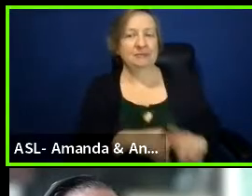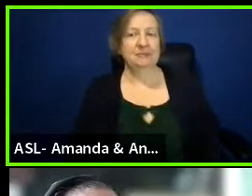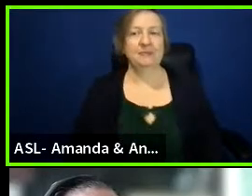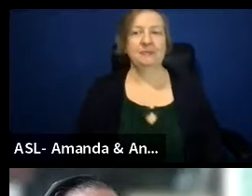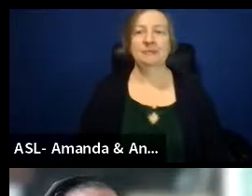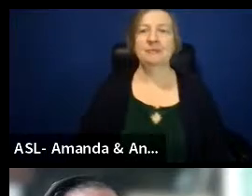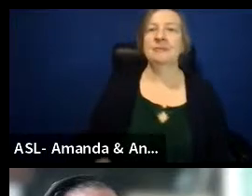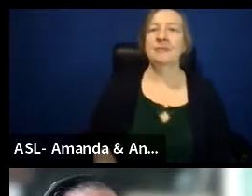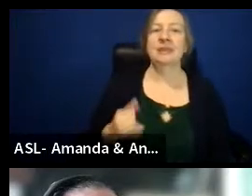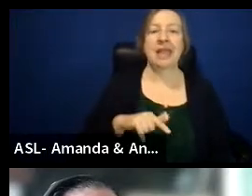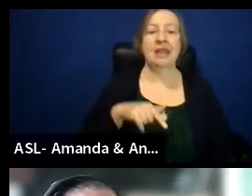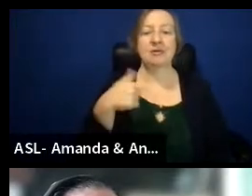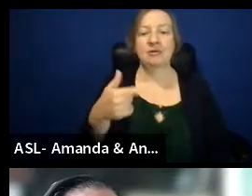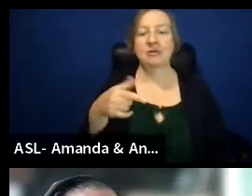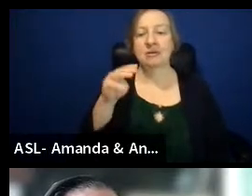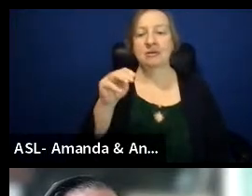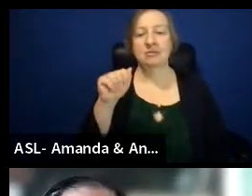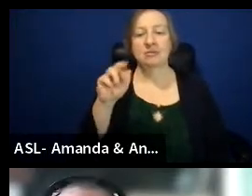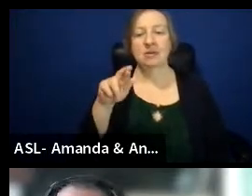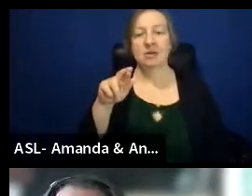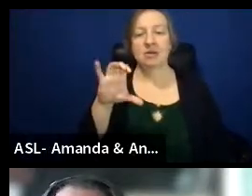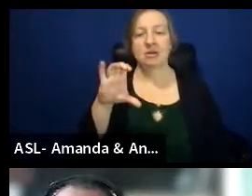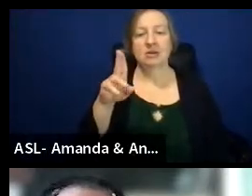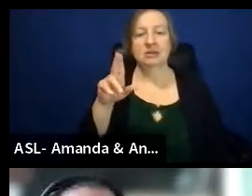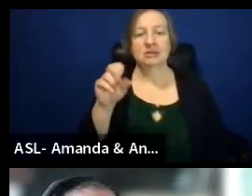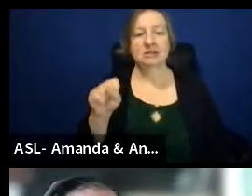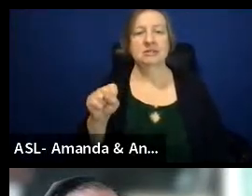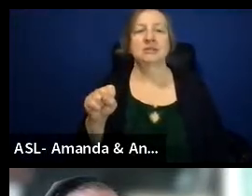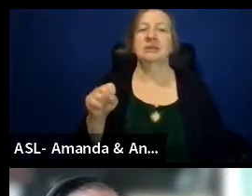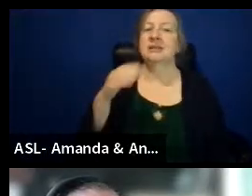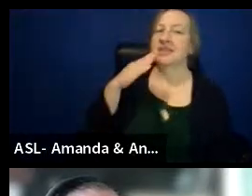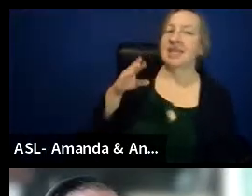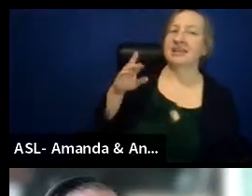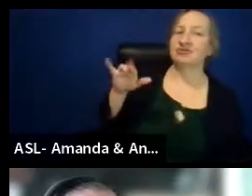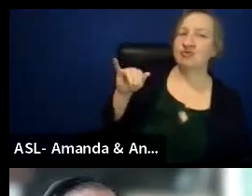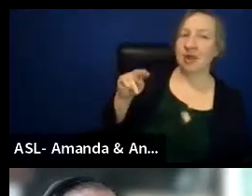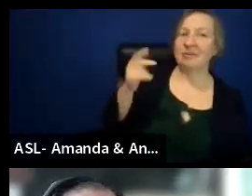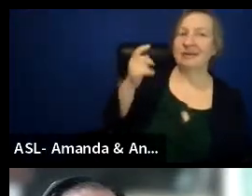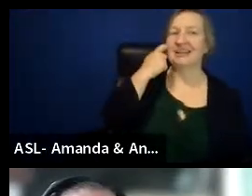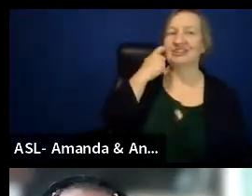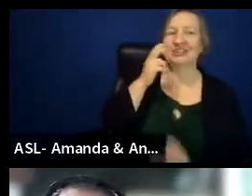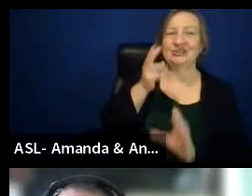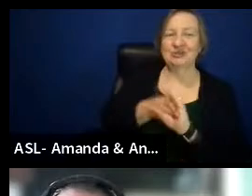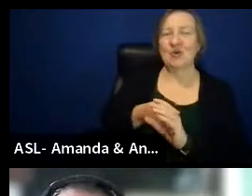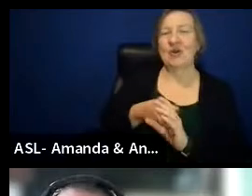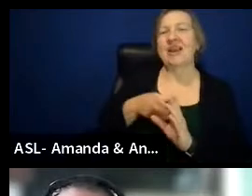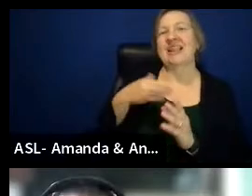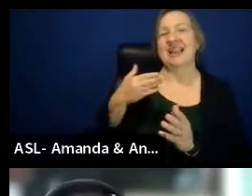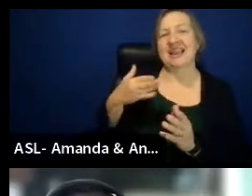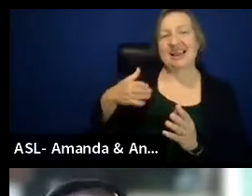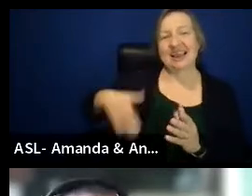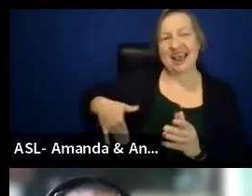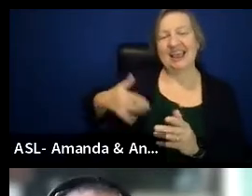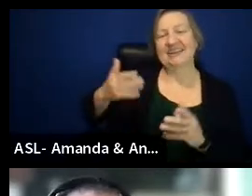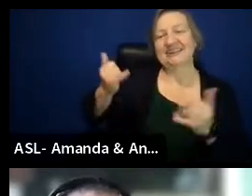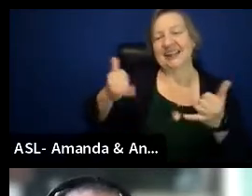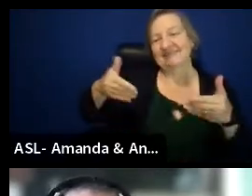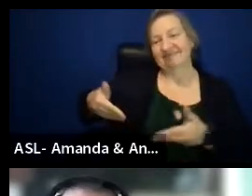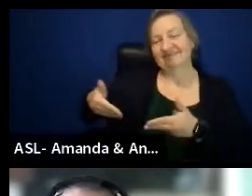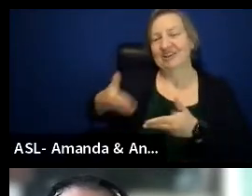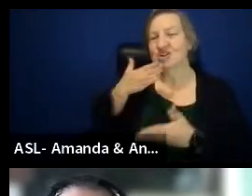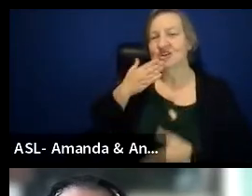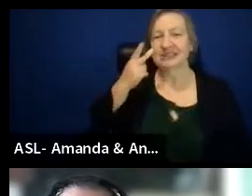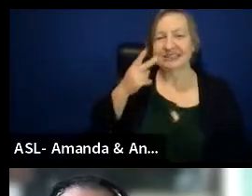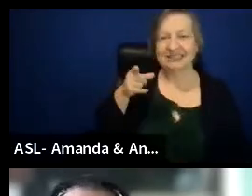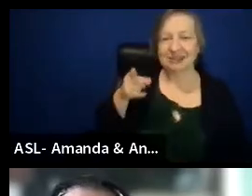And I'll turn it over to Marcus. Yeah, thanks, Robin. I just joined. I came late, but we're doing intros. So good to see you, Lynn. Good to see